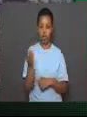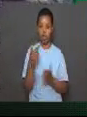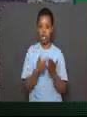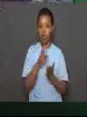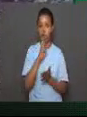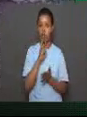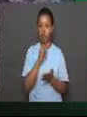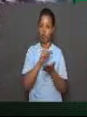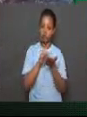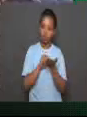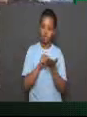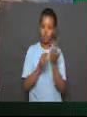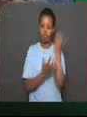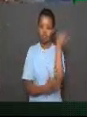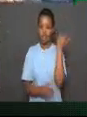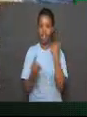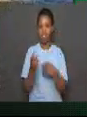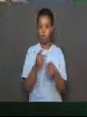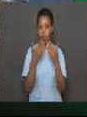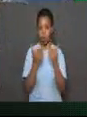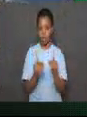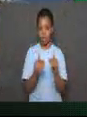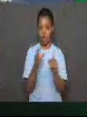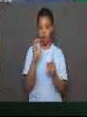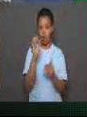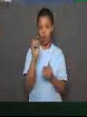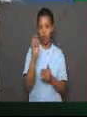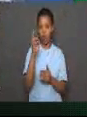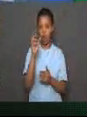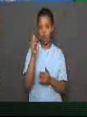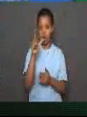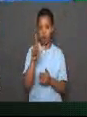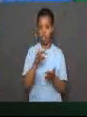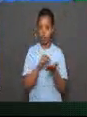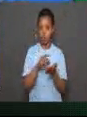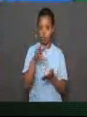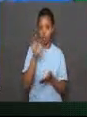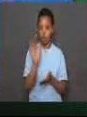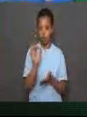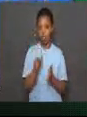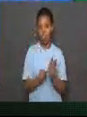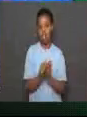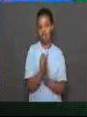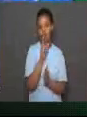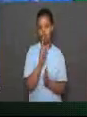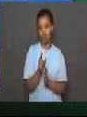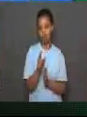be nutritionally poor, corals obtain nutrients through the algae